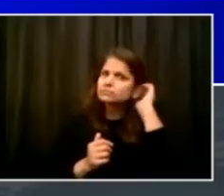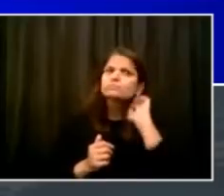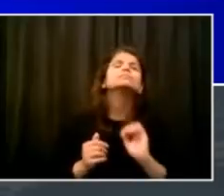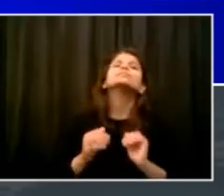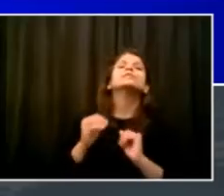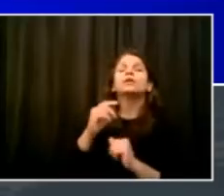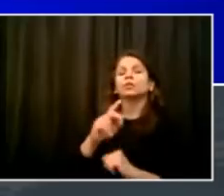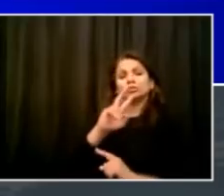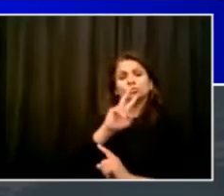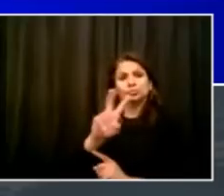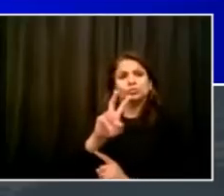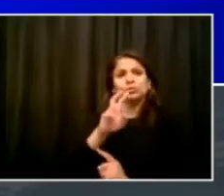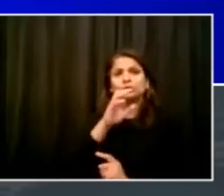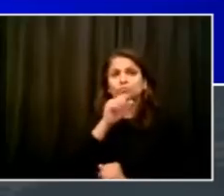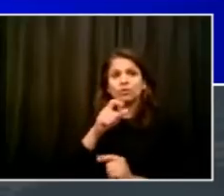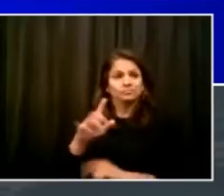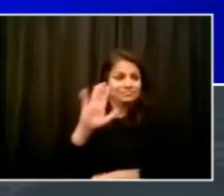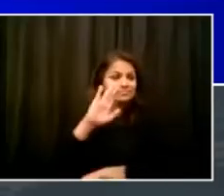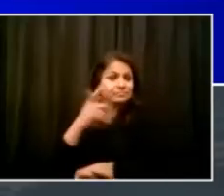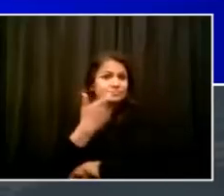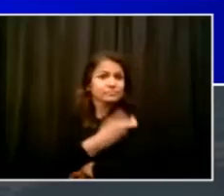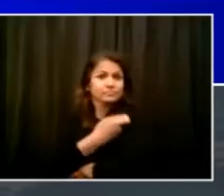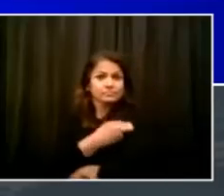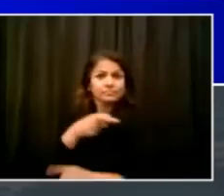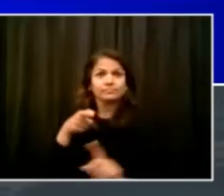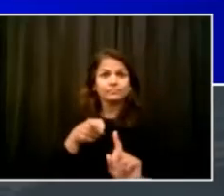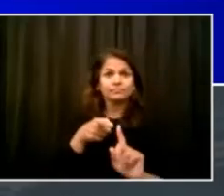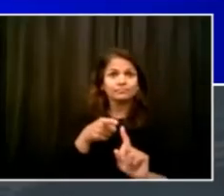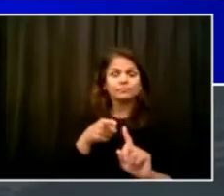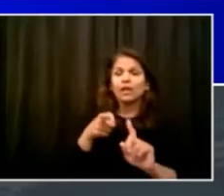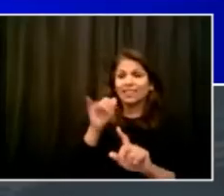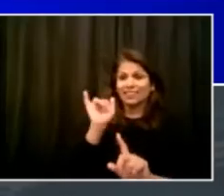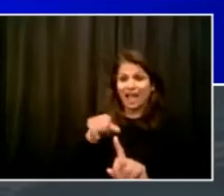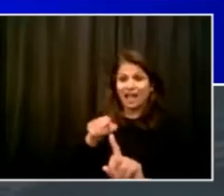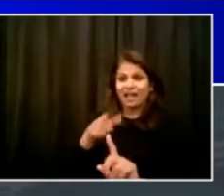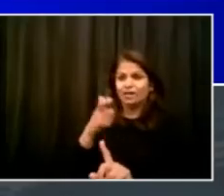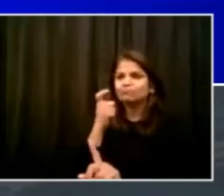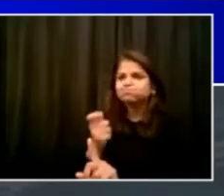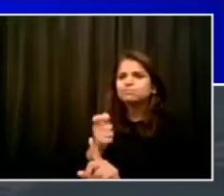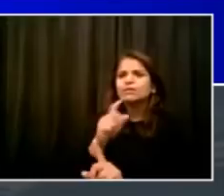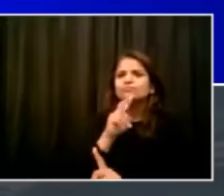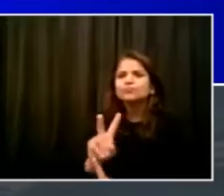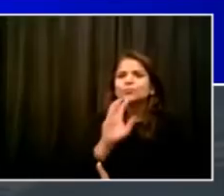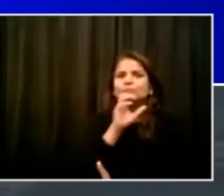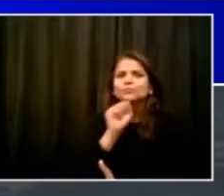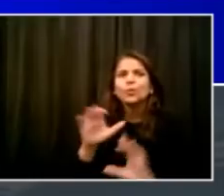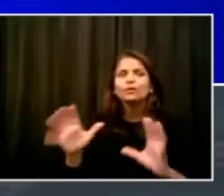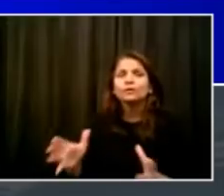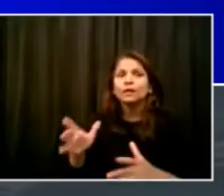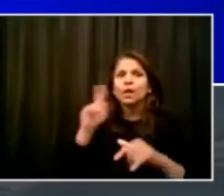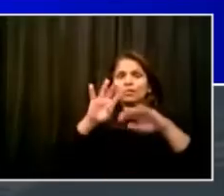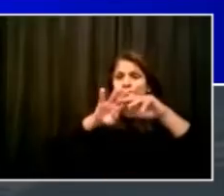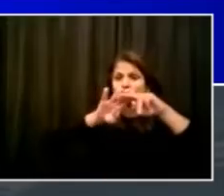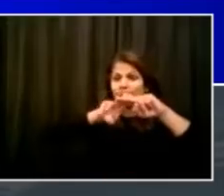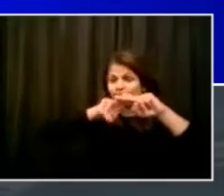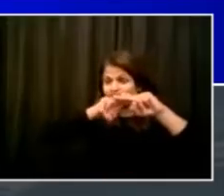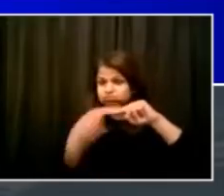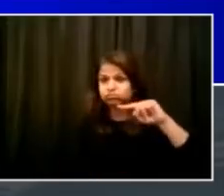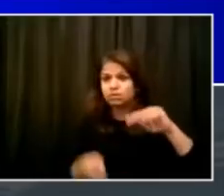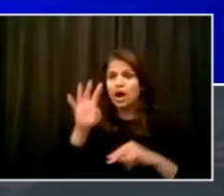number of vaccinations. For kids older than 2 years old, this is shocking,